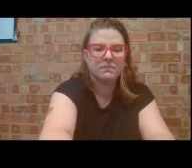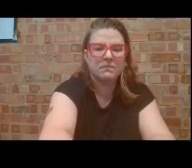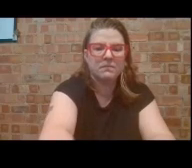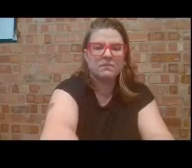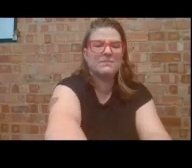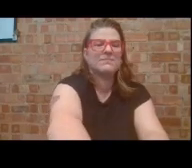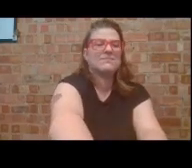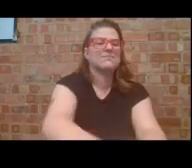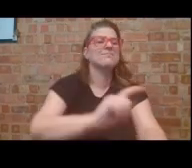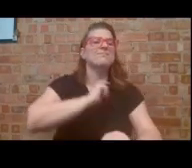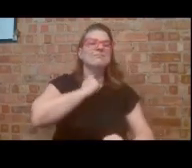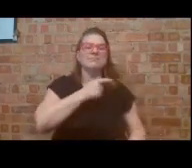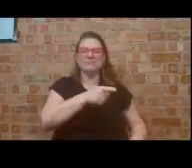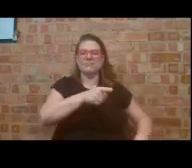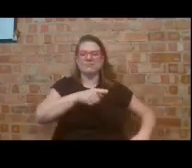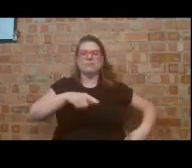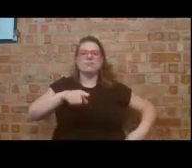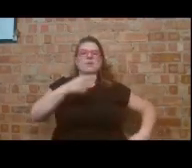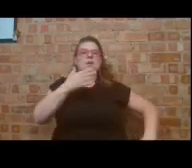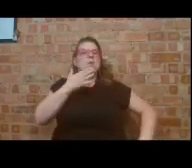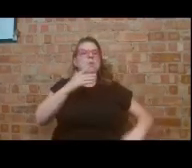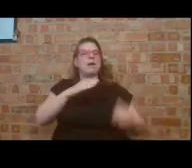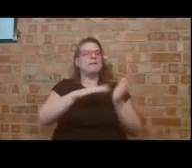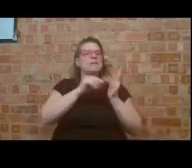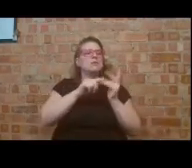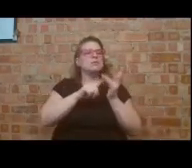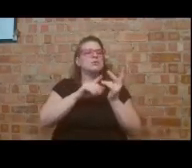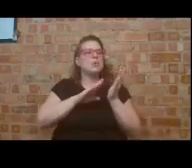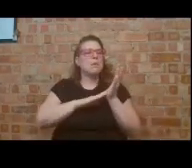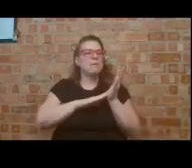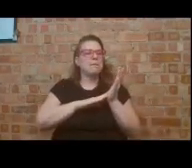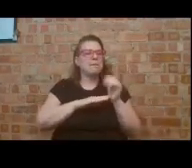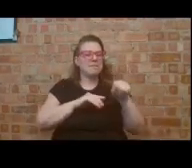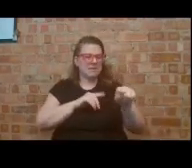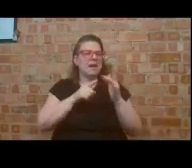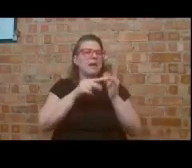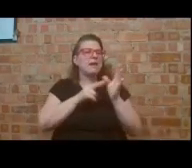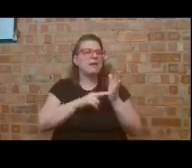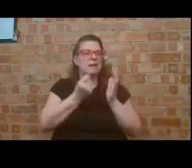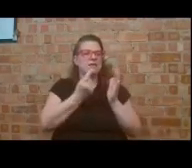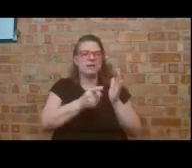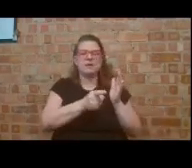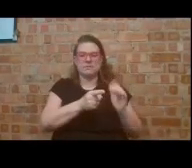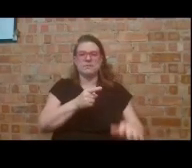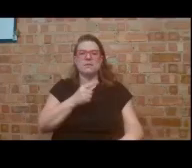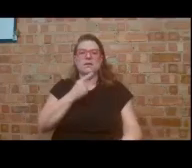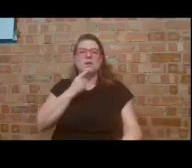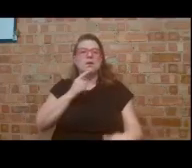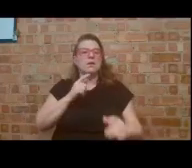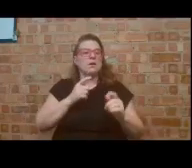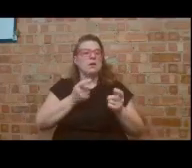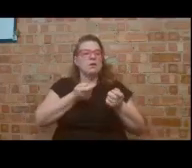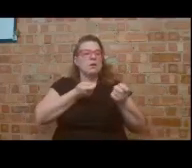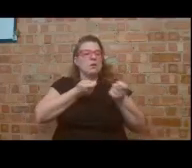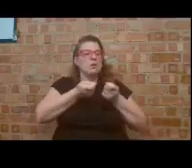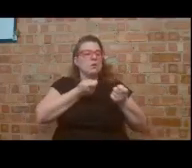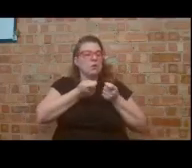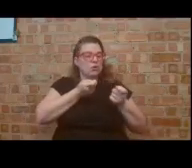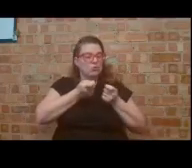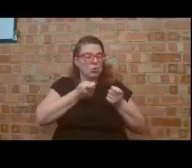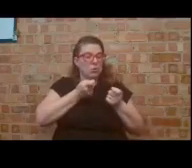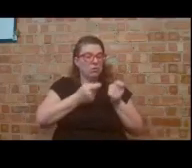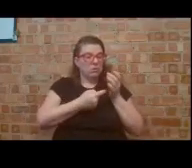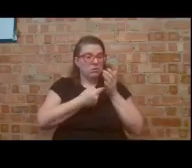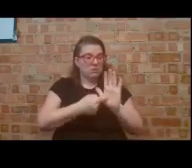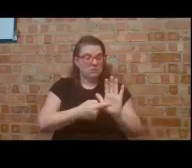the zoom on, your options, you've got the controls that you use are gestures